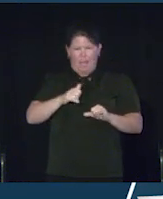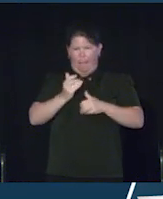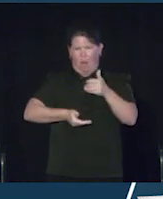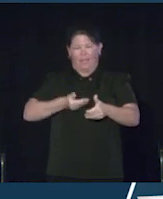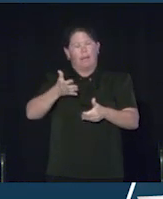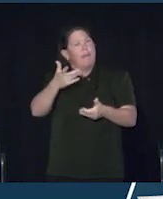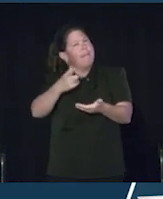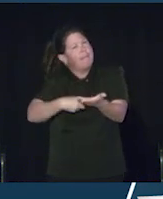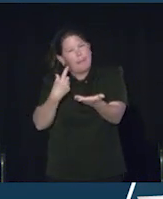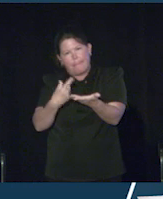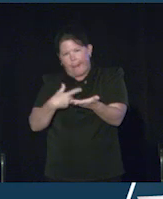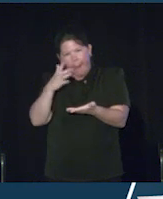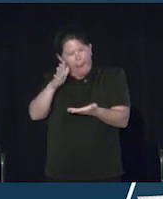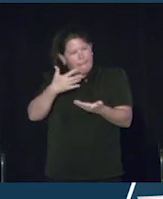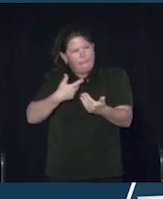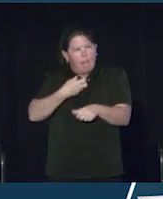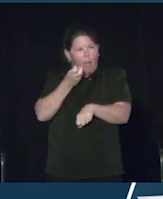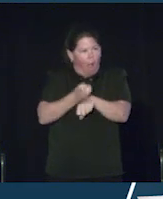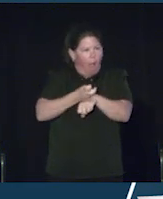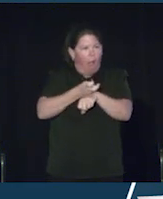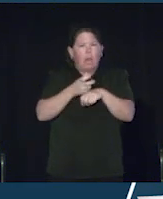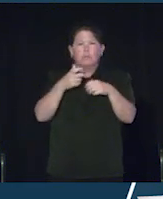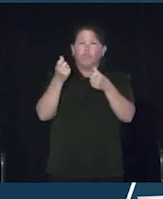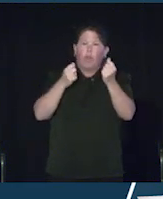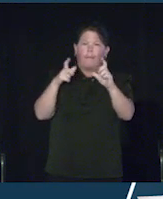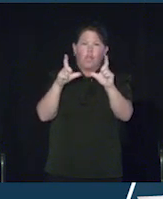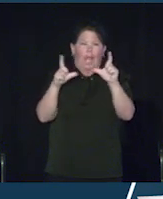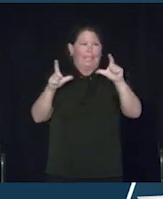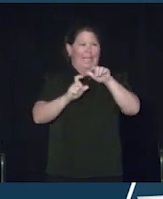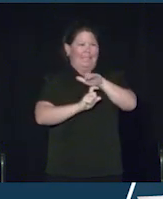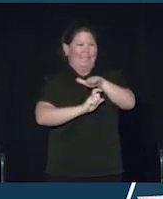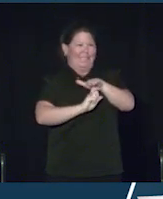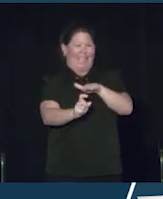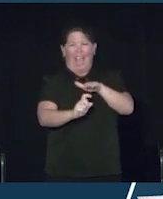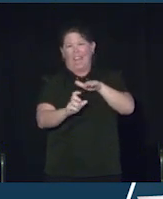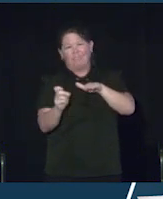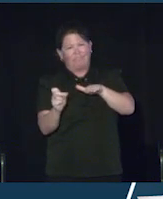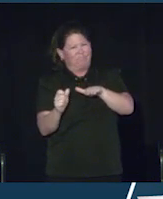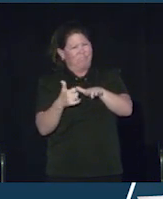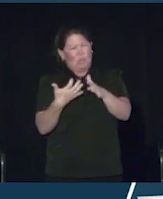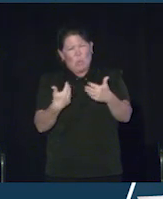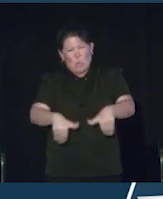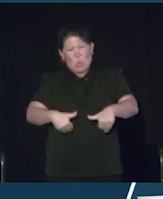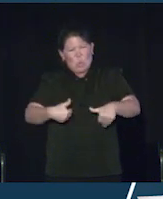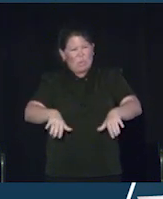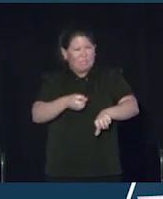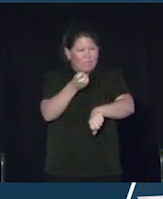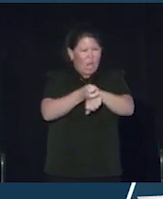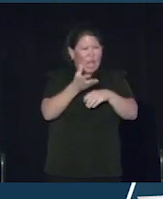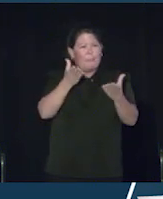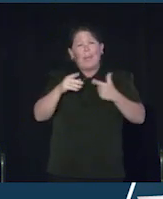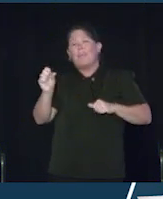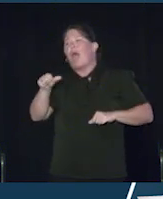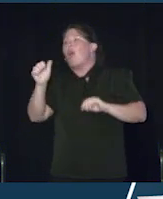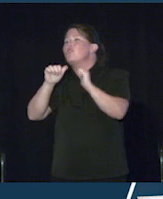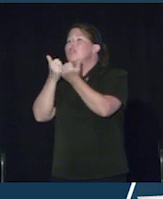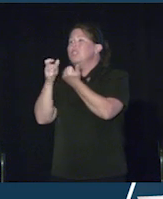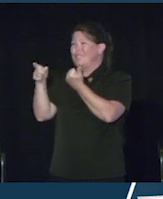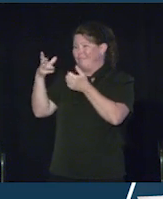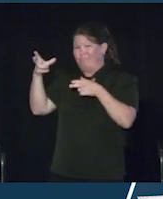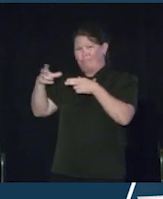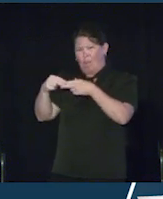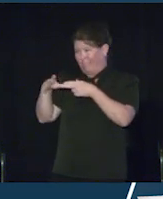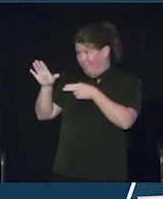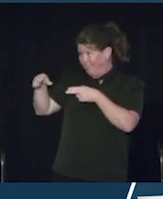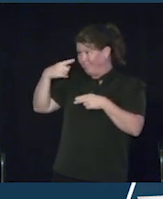can be hard to scan your driver's license and get it over to us, and we have different systems that we can use with other agencies to assist in verifying